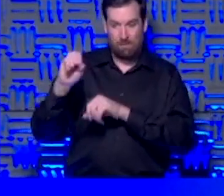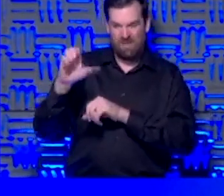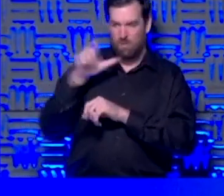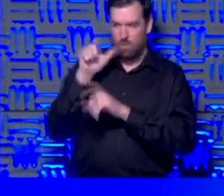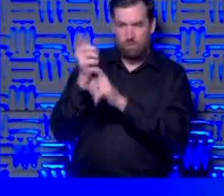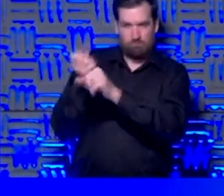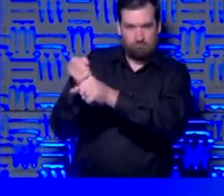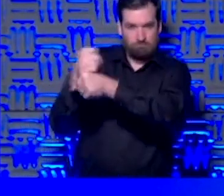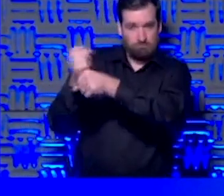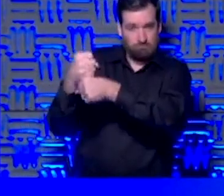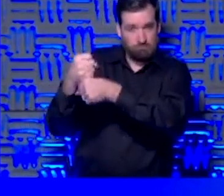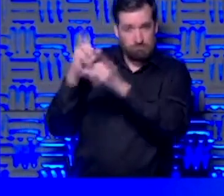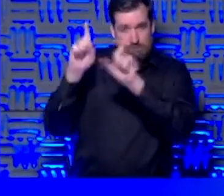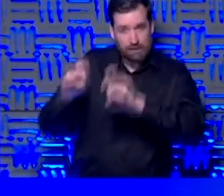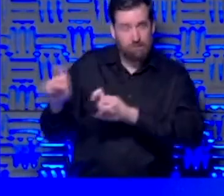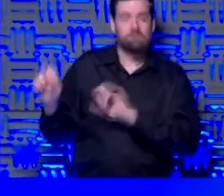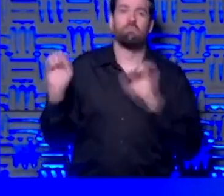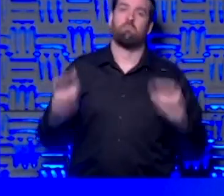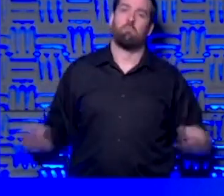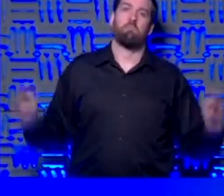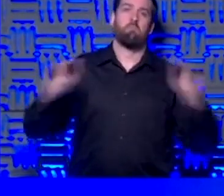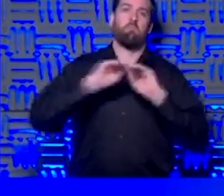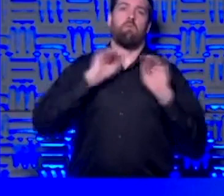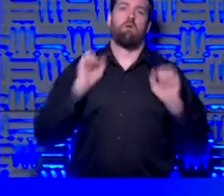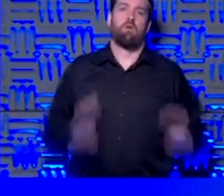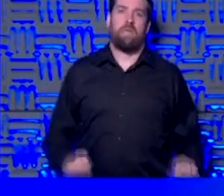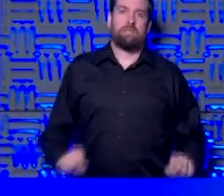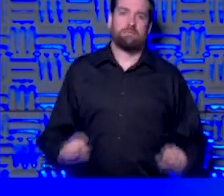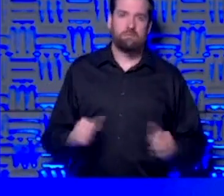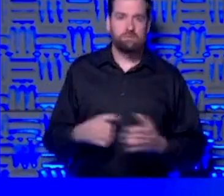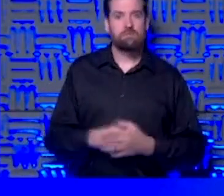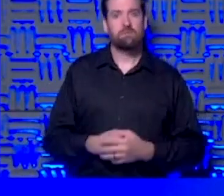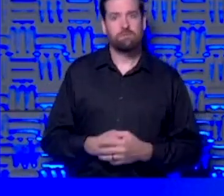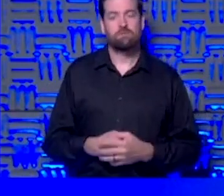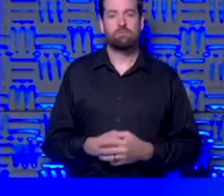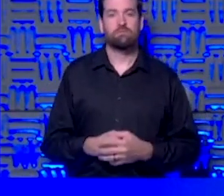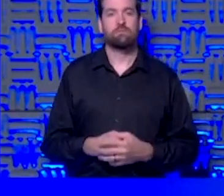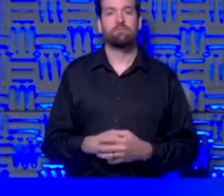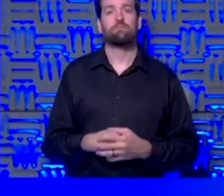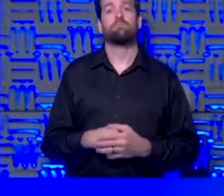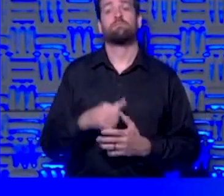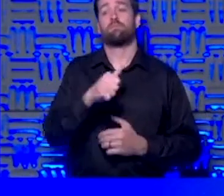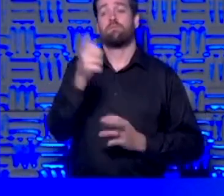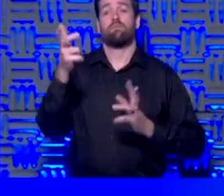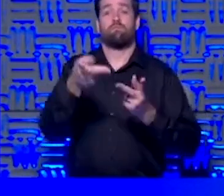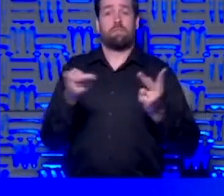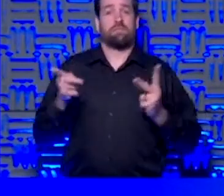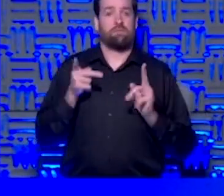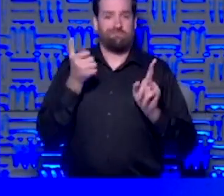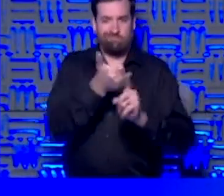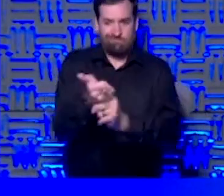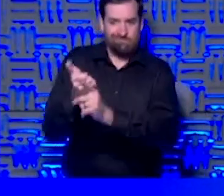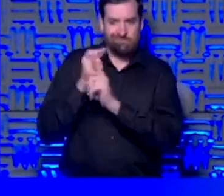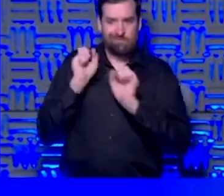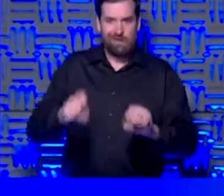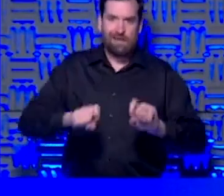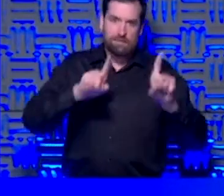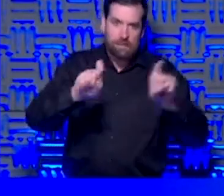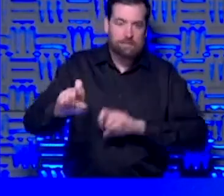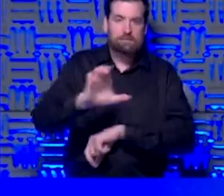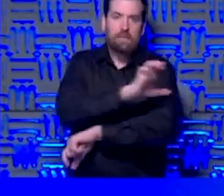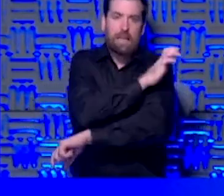test, will have a little bit more capacity to do that. And there will be all of the places that are able to do the test, whether it's clinics,